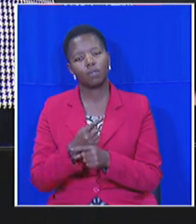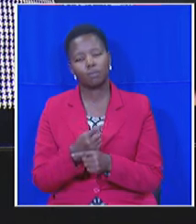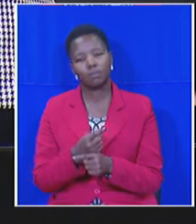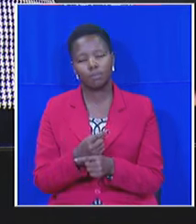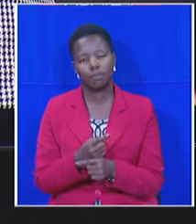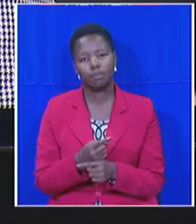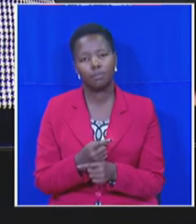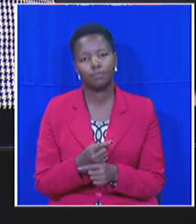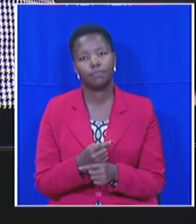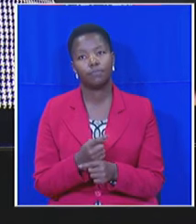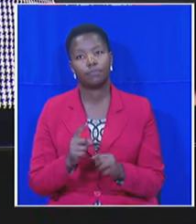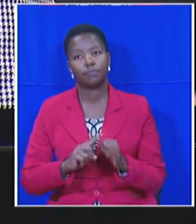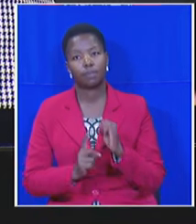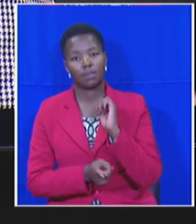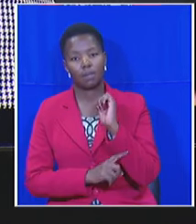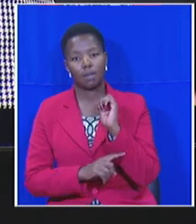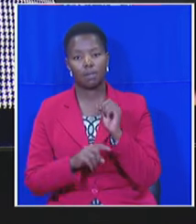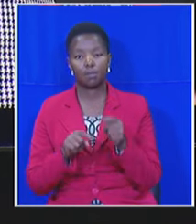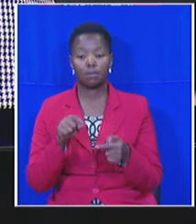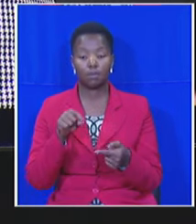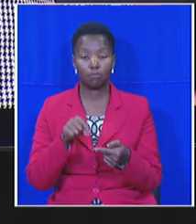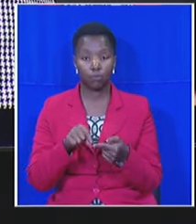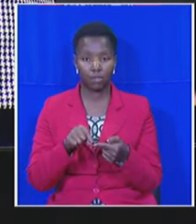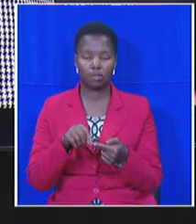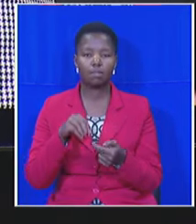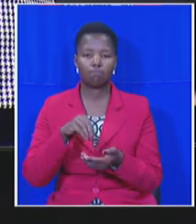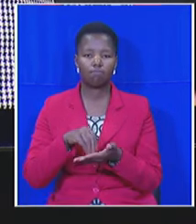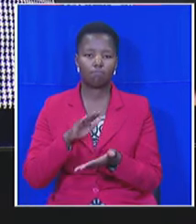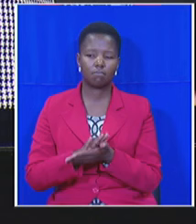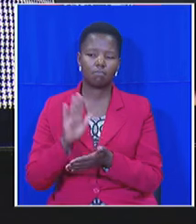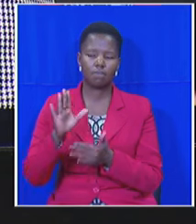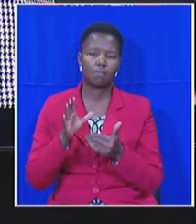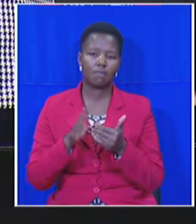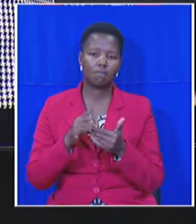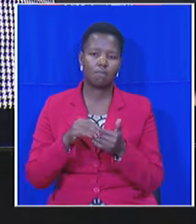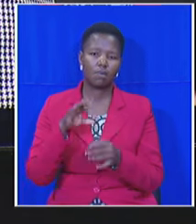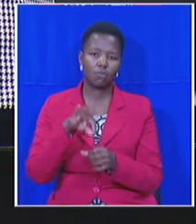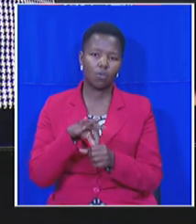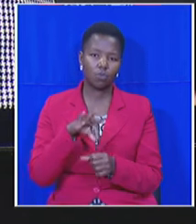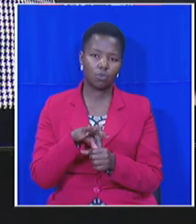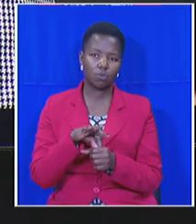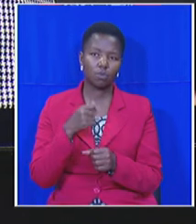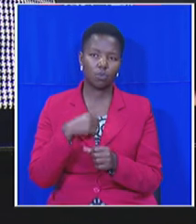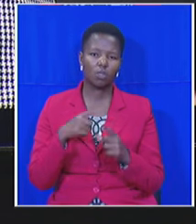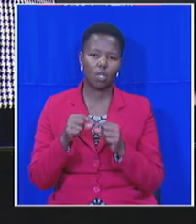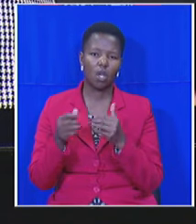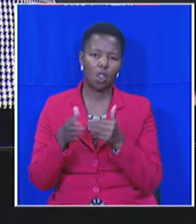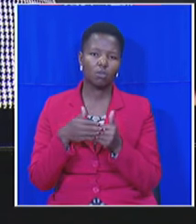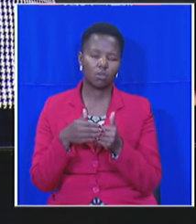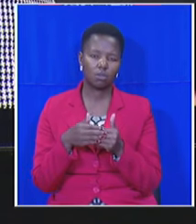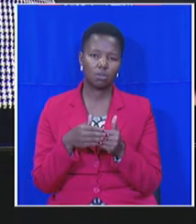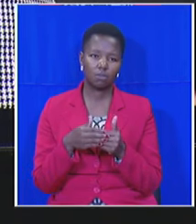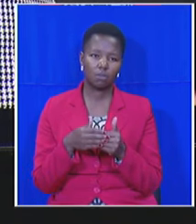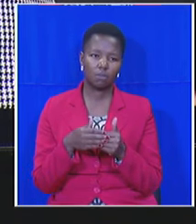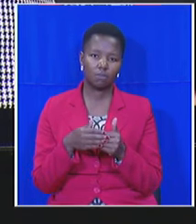button. The last button pressed will be recorded as the member's vote when voting session is closed by the chair.